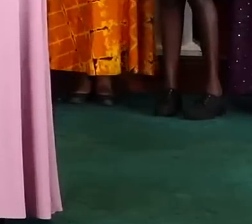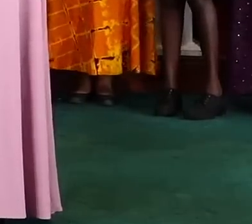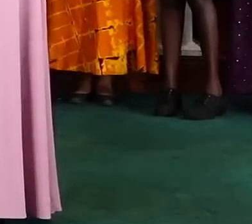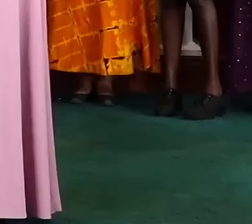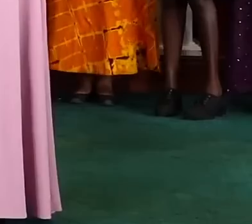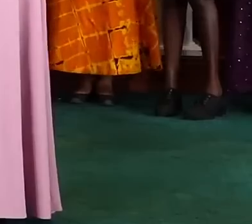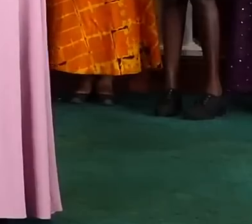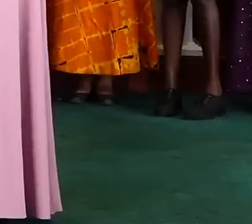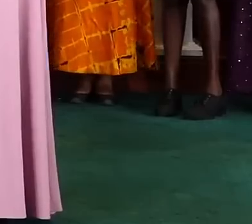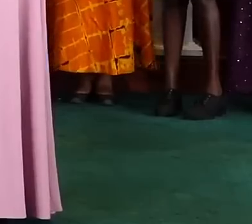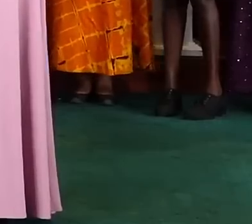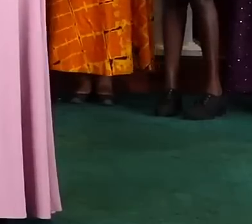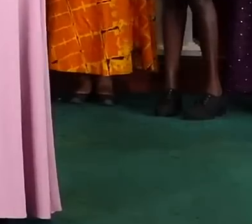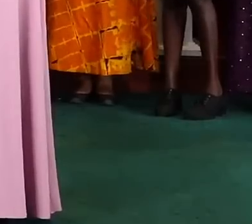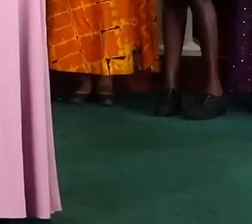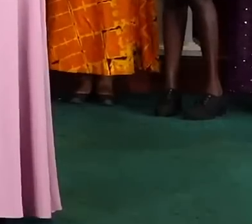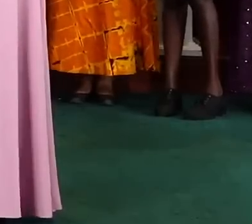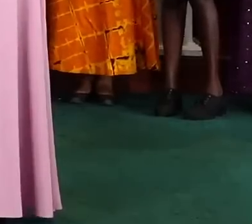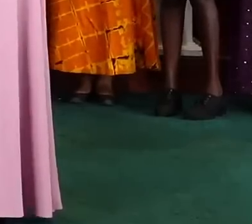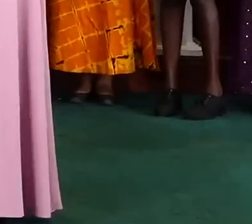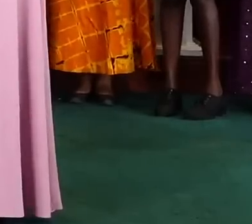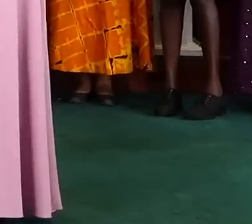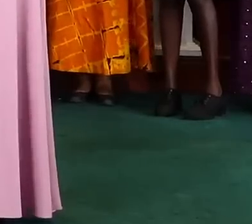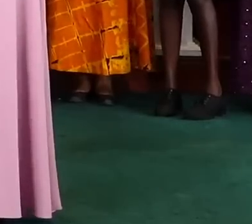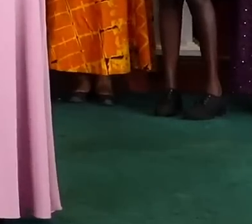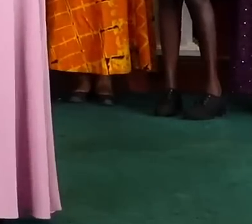Beautiful. Praise the Lord.